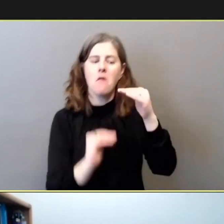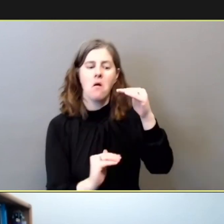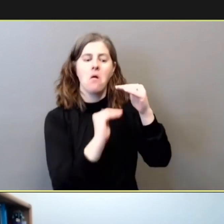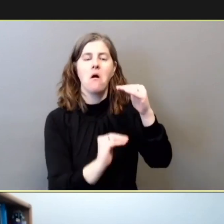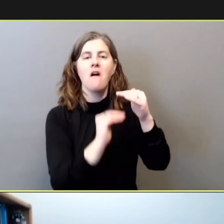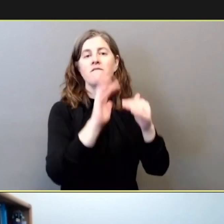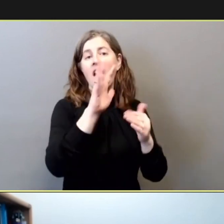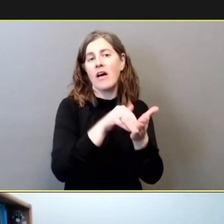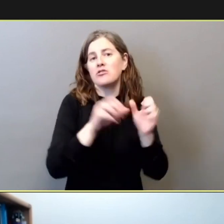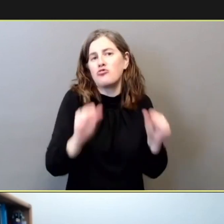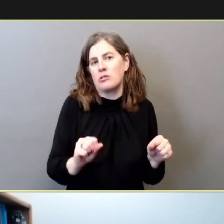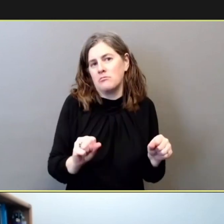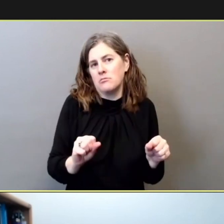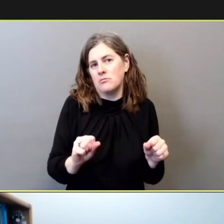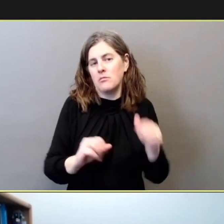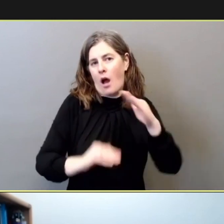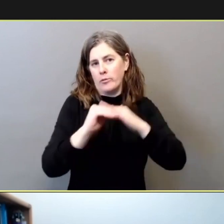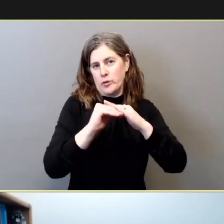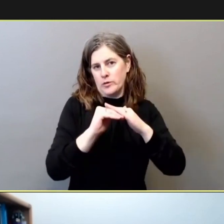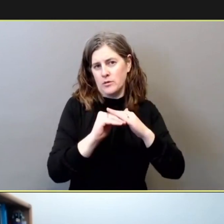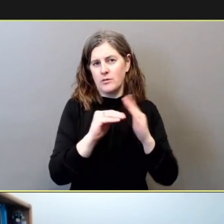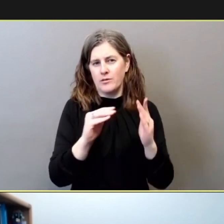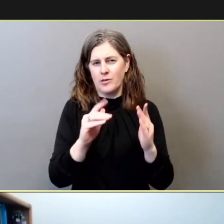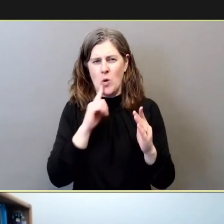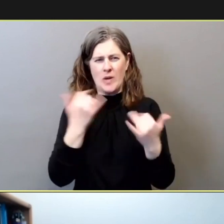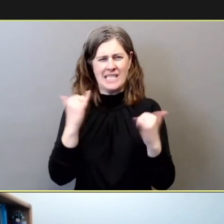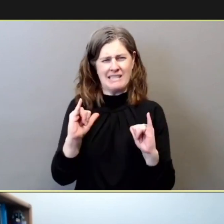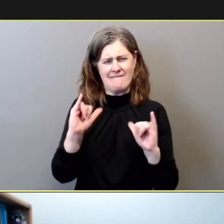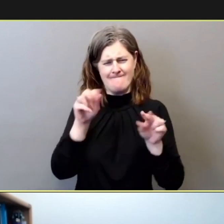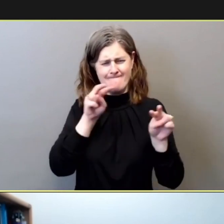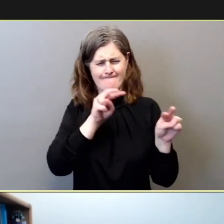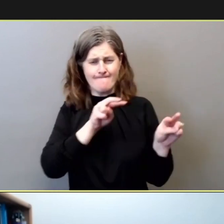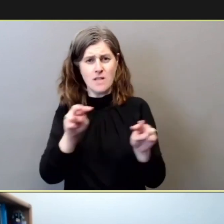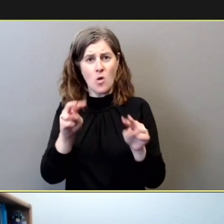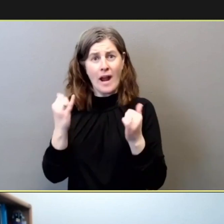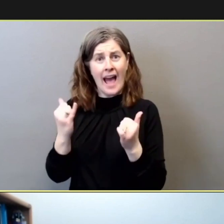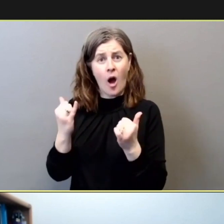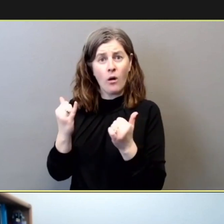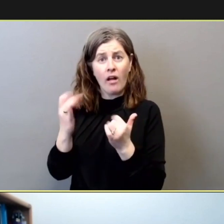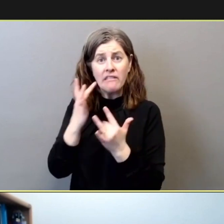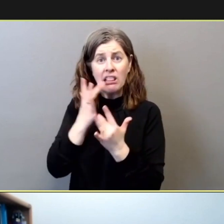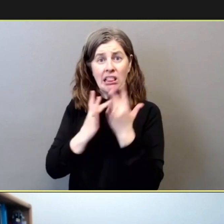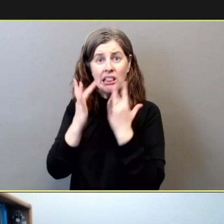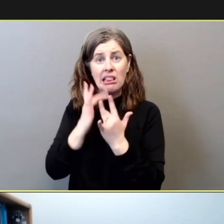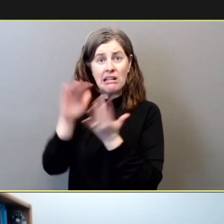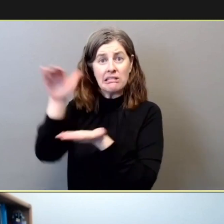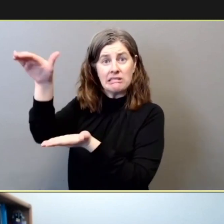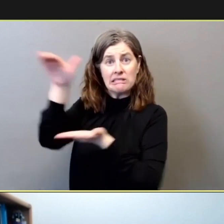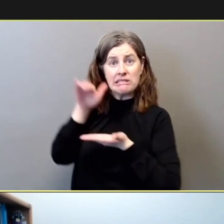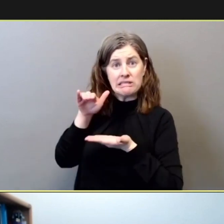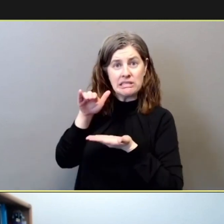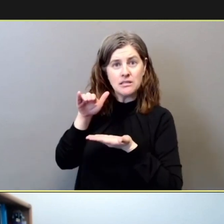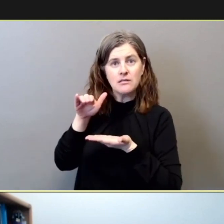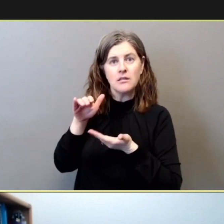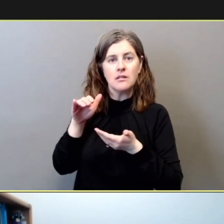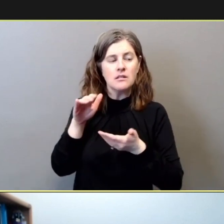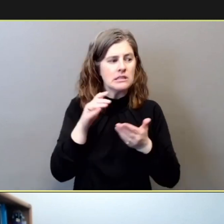up to. And it's really because we're still looking at limited supply versus demand.